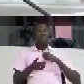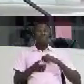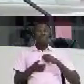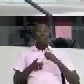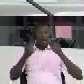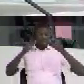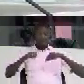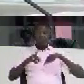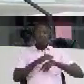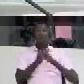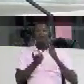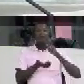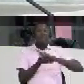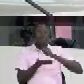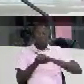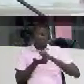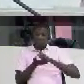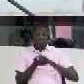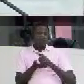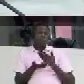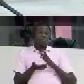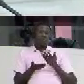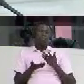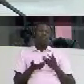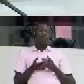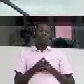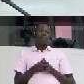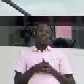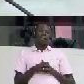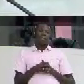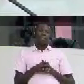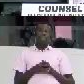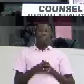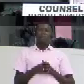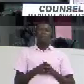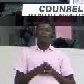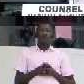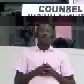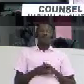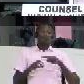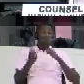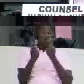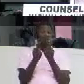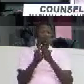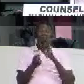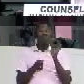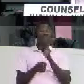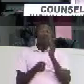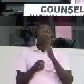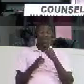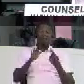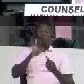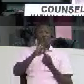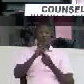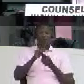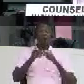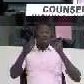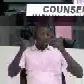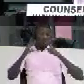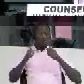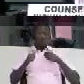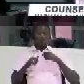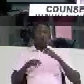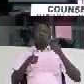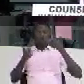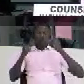happens, but only on emergencies. So something very important would have had to happen to hold such a parade.